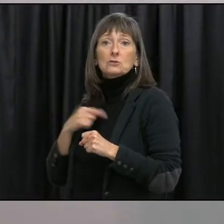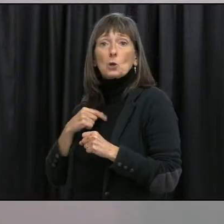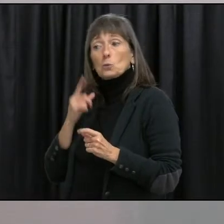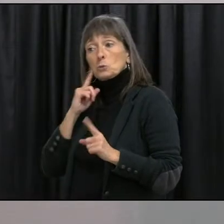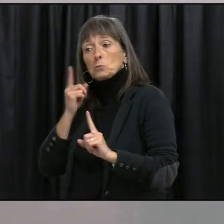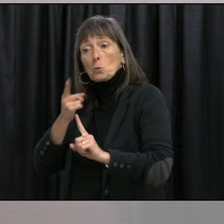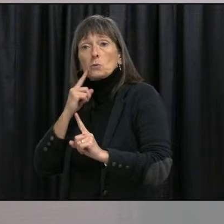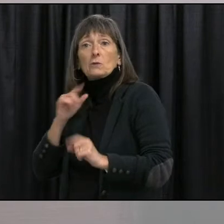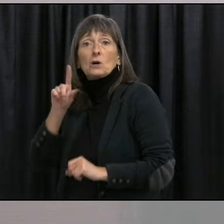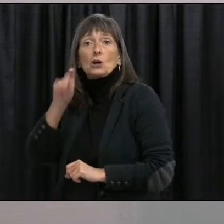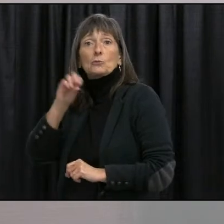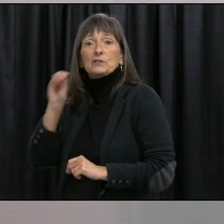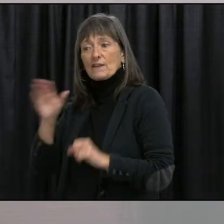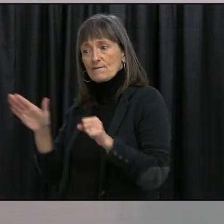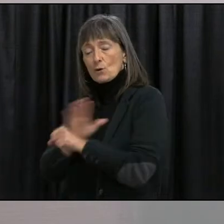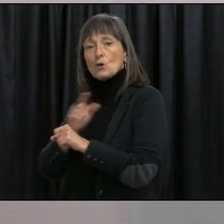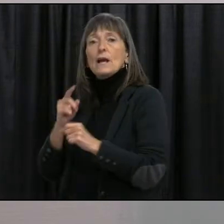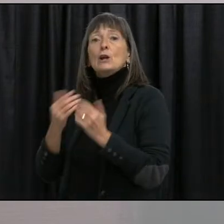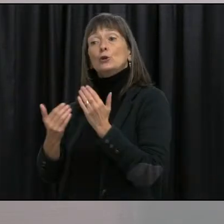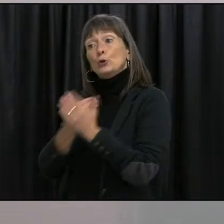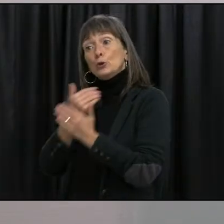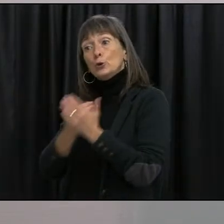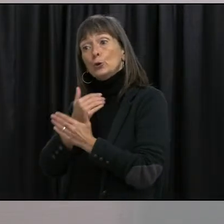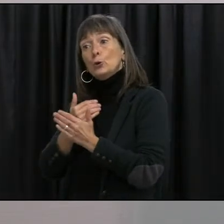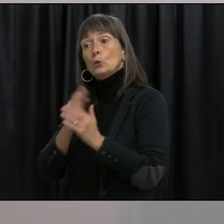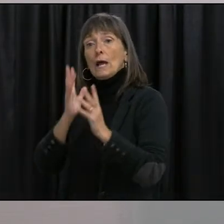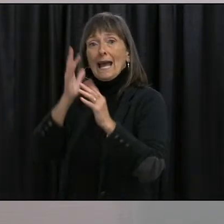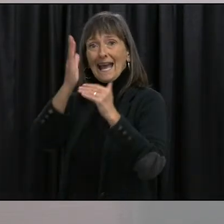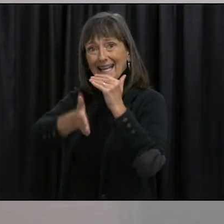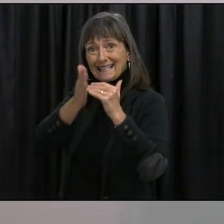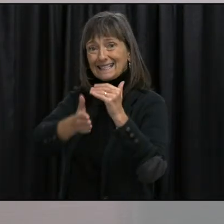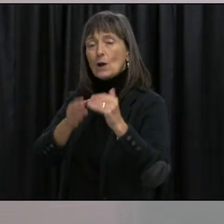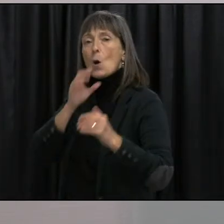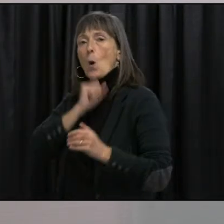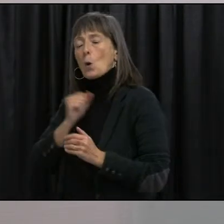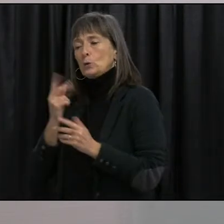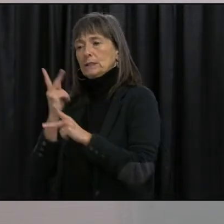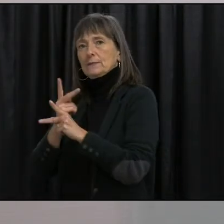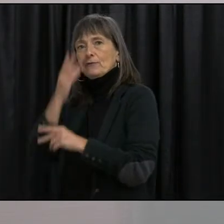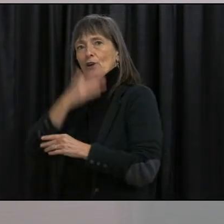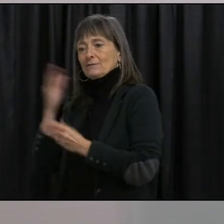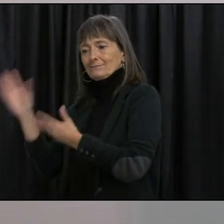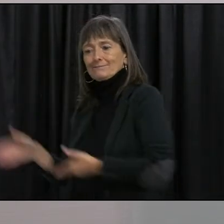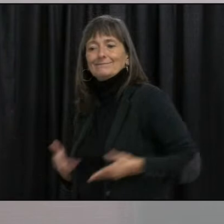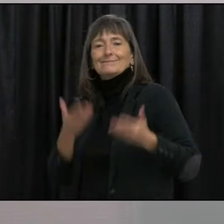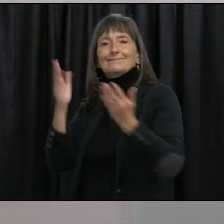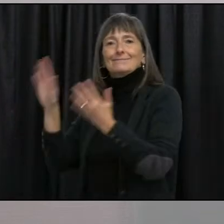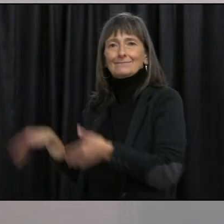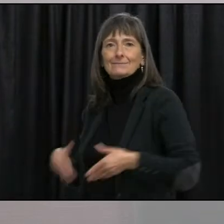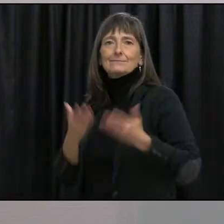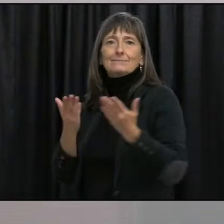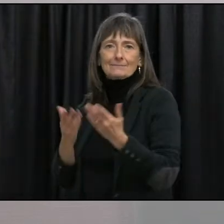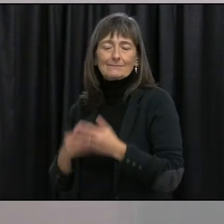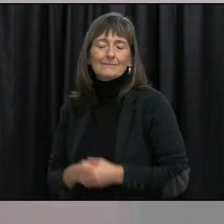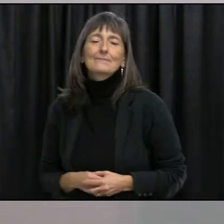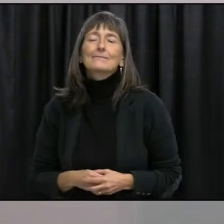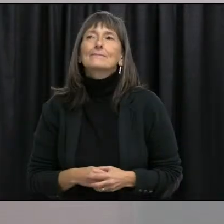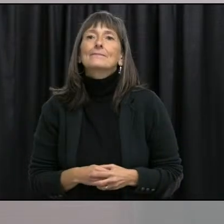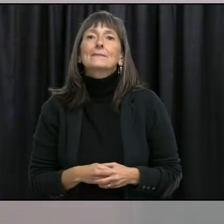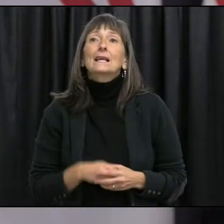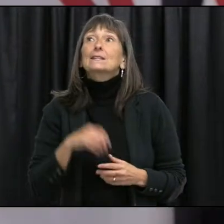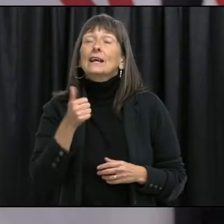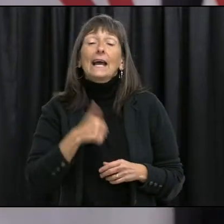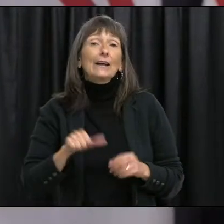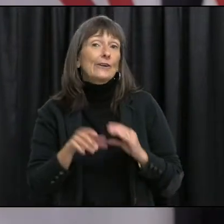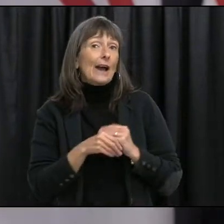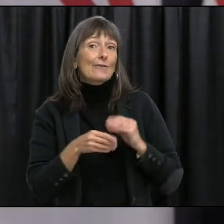Thank you. You're welcome. Thank you very much. Minister, do you have any final comments? No, again, just to repeat, it is a family kind of